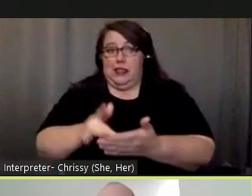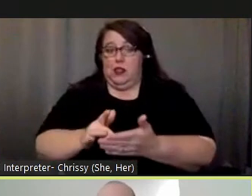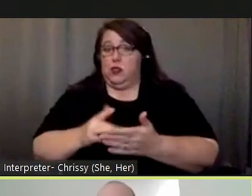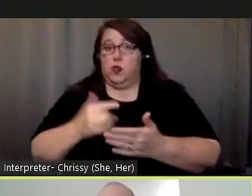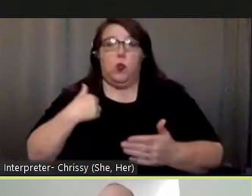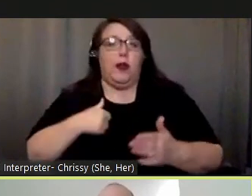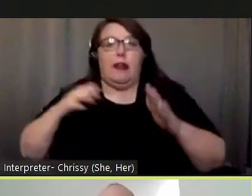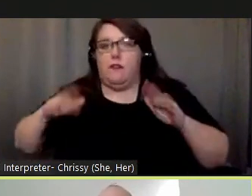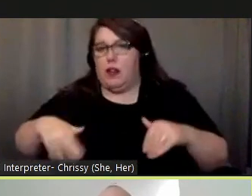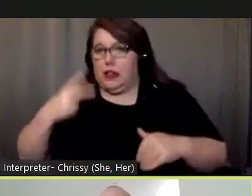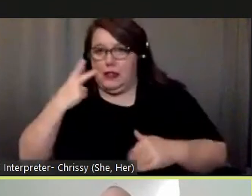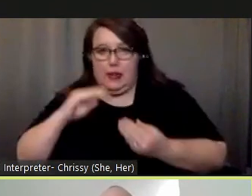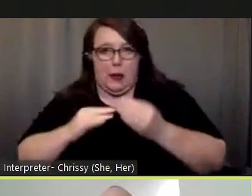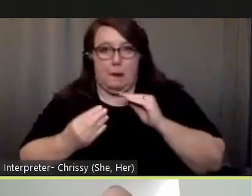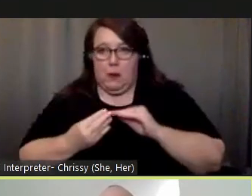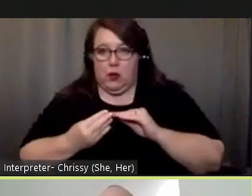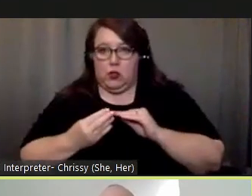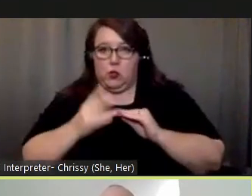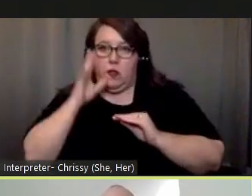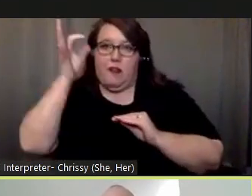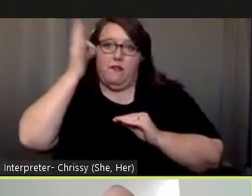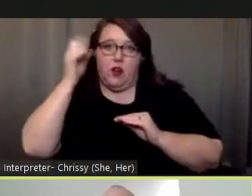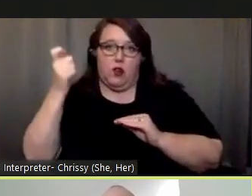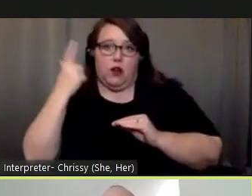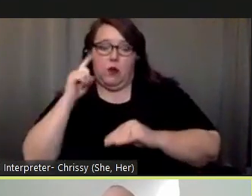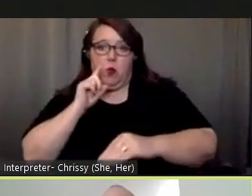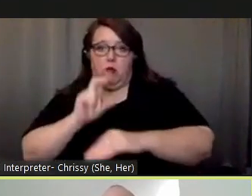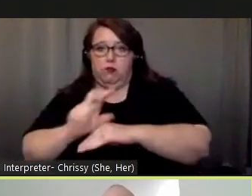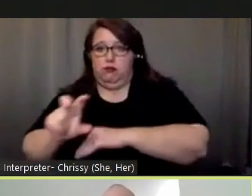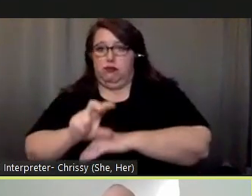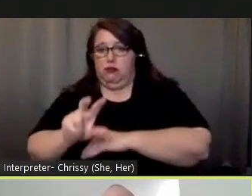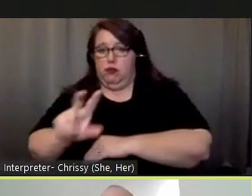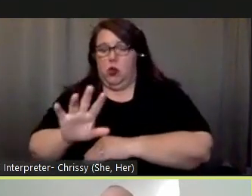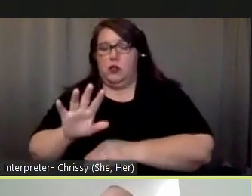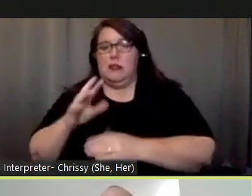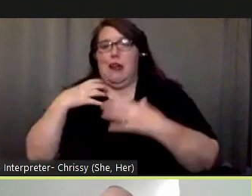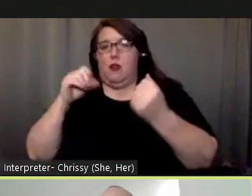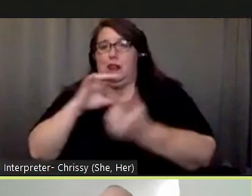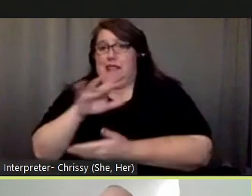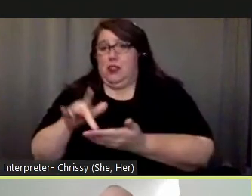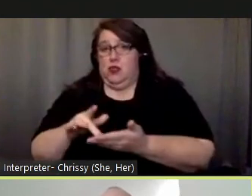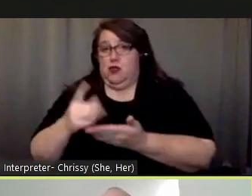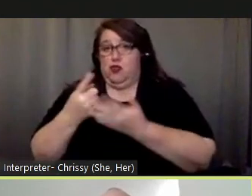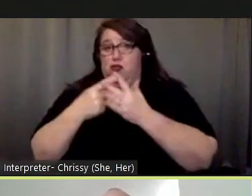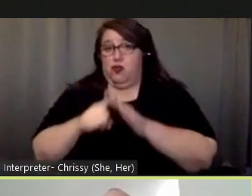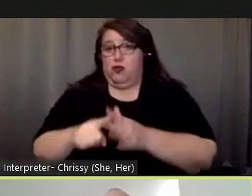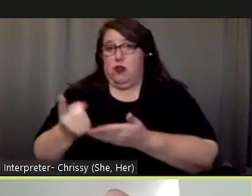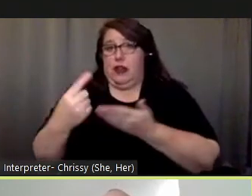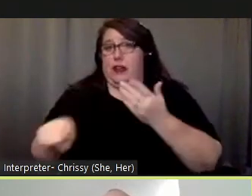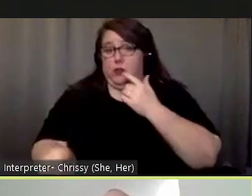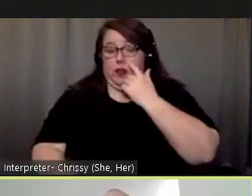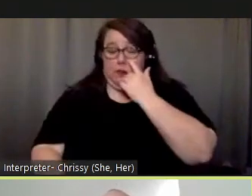numbers on what the federal government will be allocating to those community health centers starting next week. And so